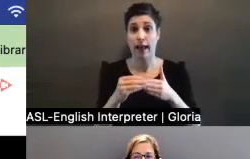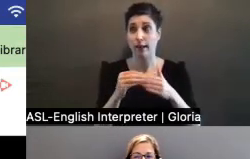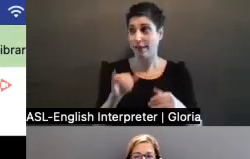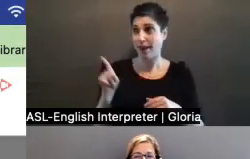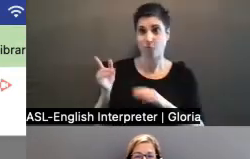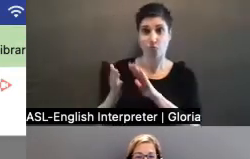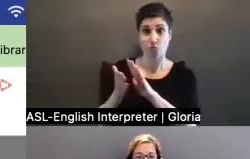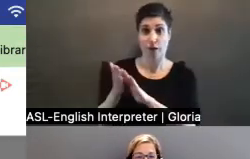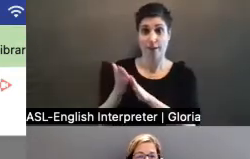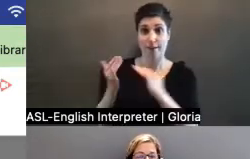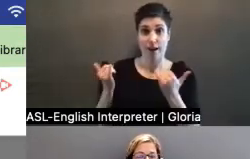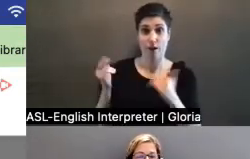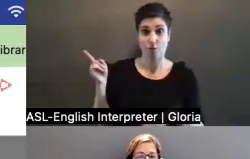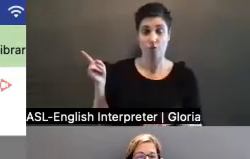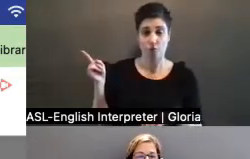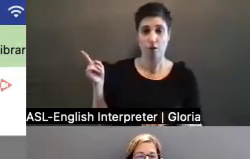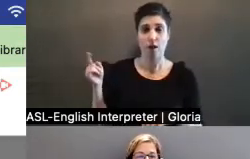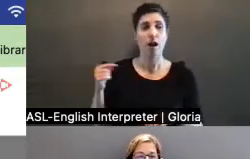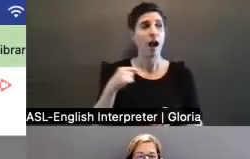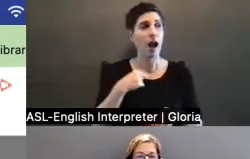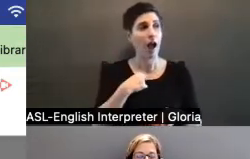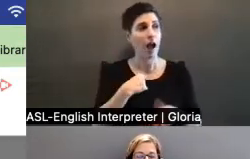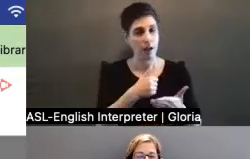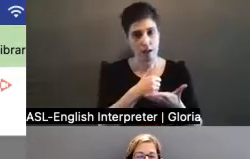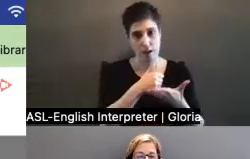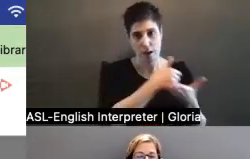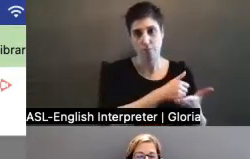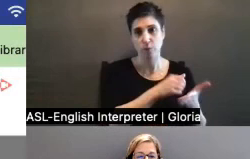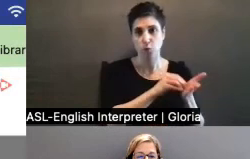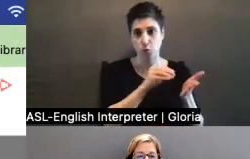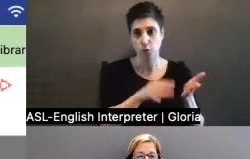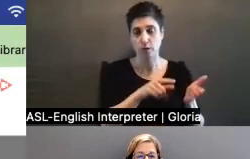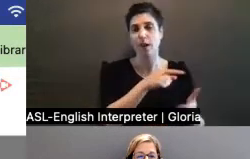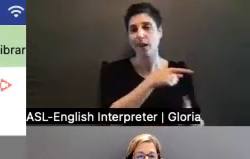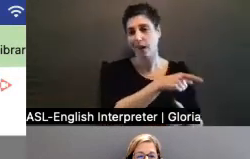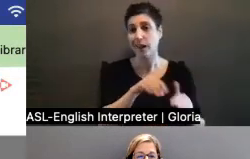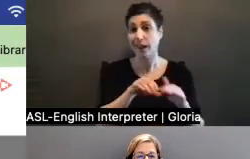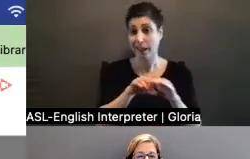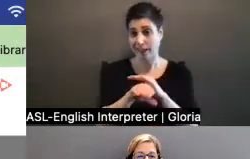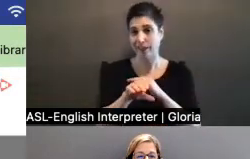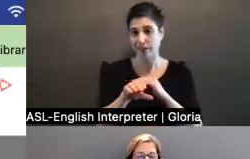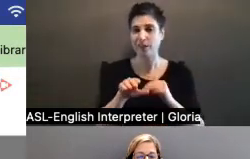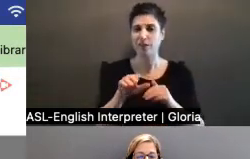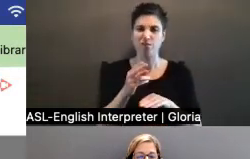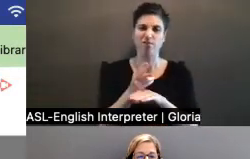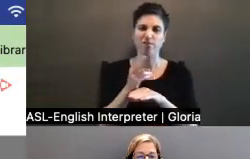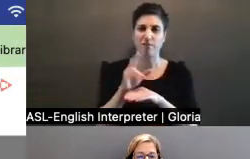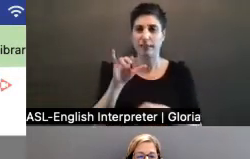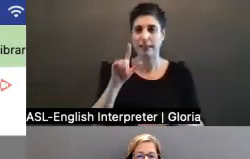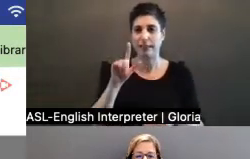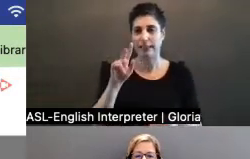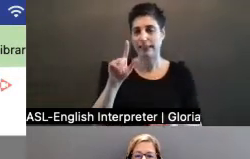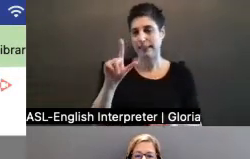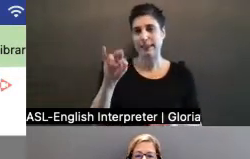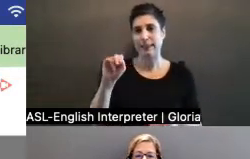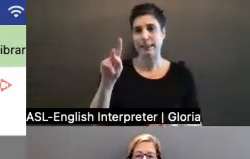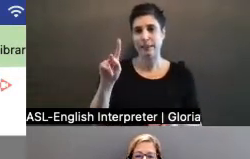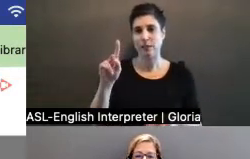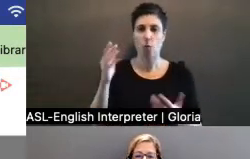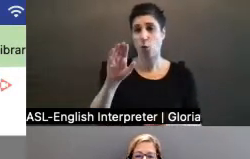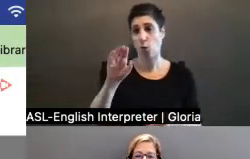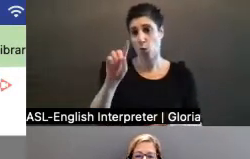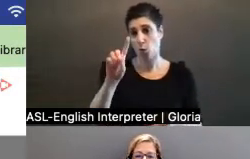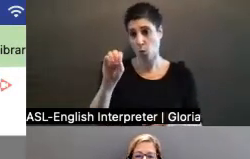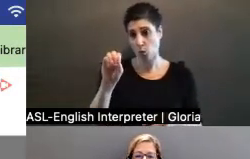and navigate the students. Again, they have to follow a link or a code because this is in class. If it was sent to them as